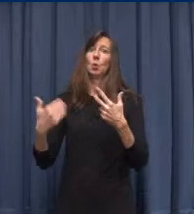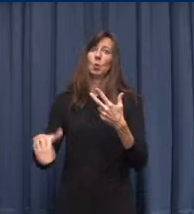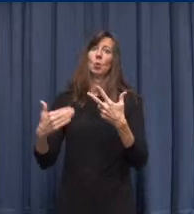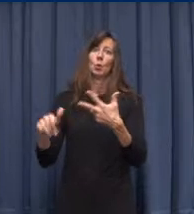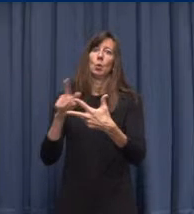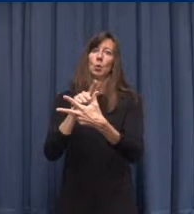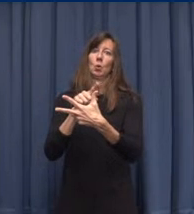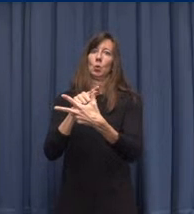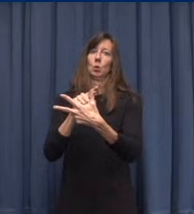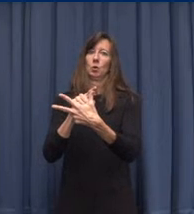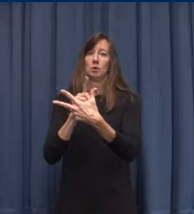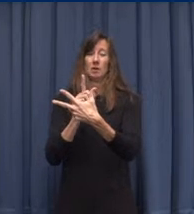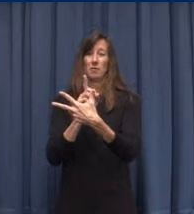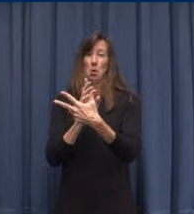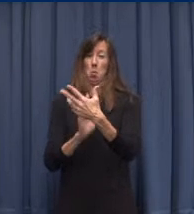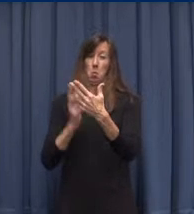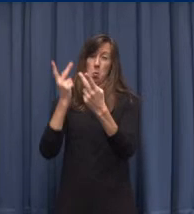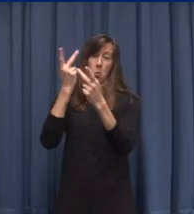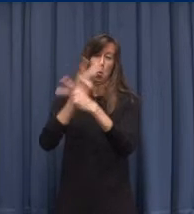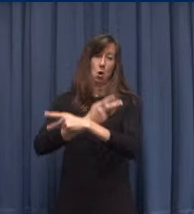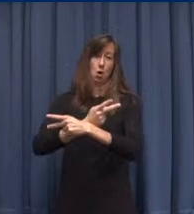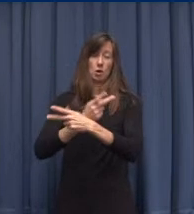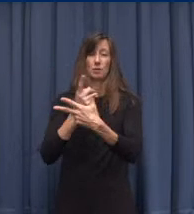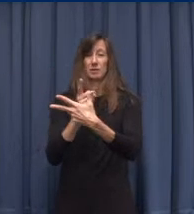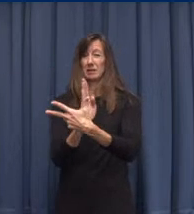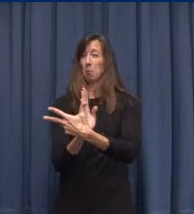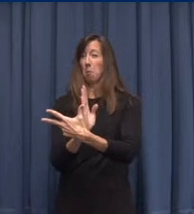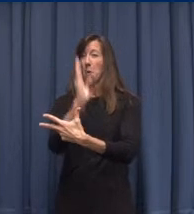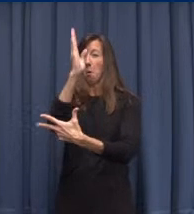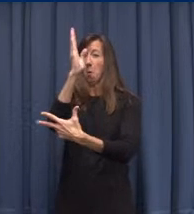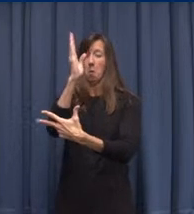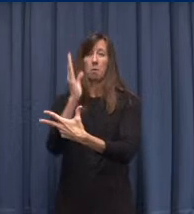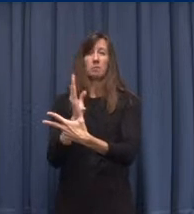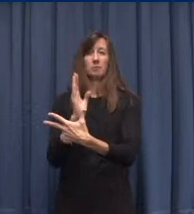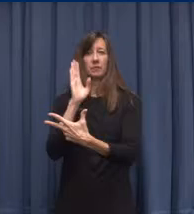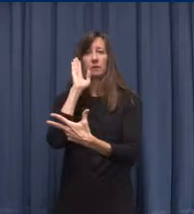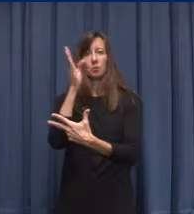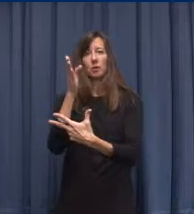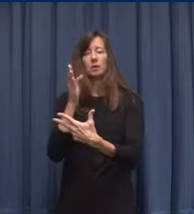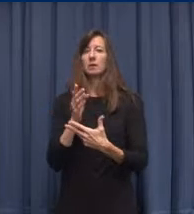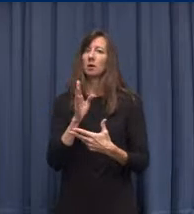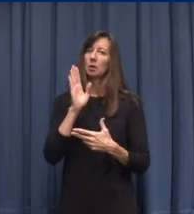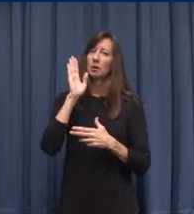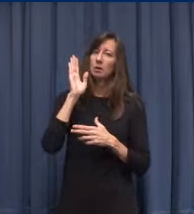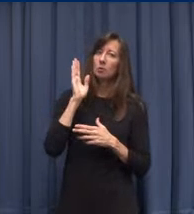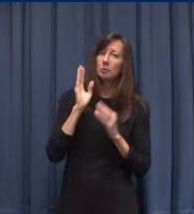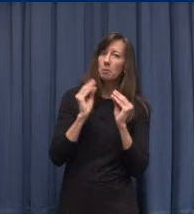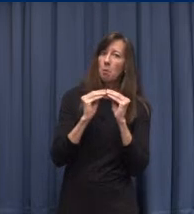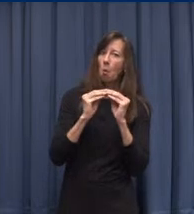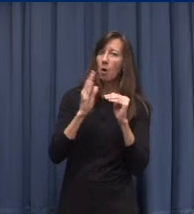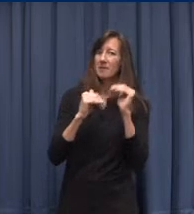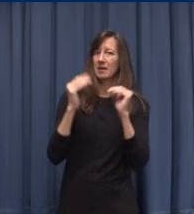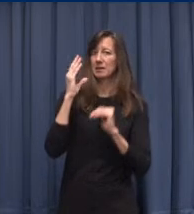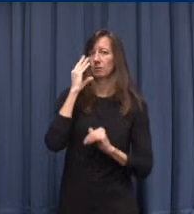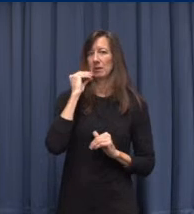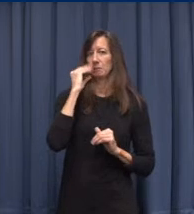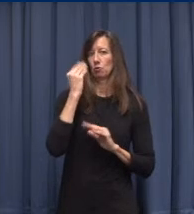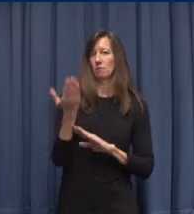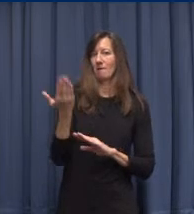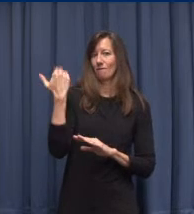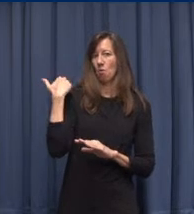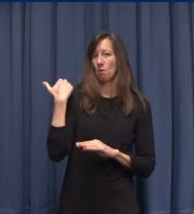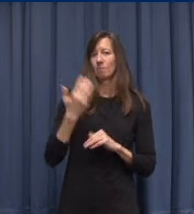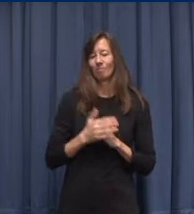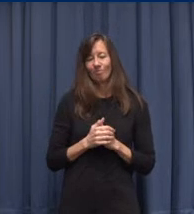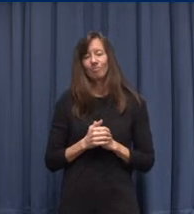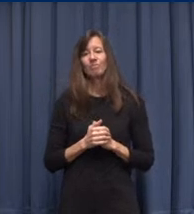and would actually be a faster growth rate than we experienced at the worst of this in the first wave. So again, we have